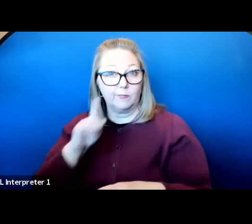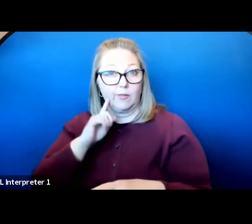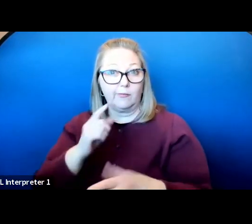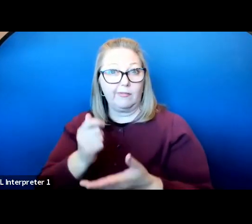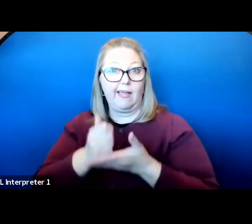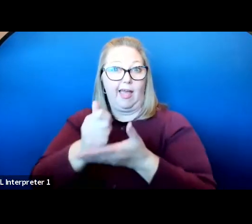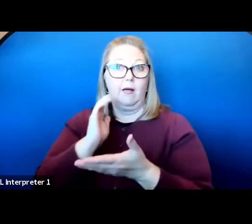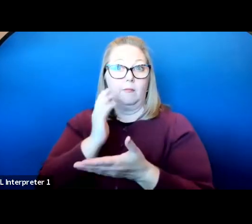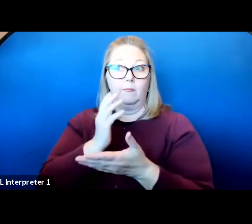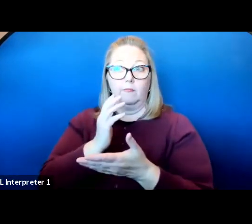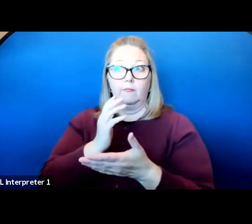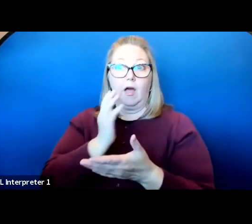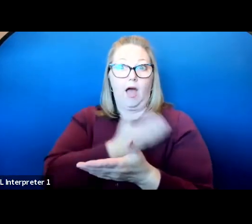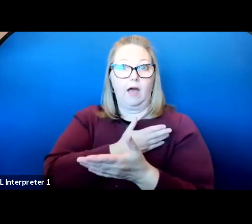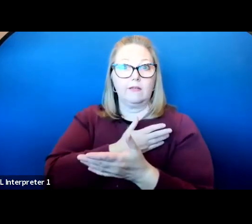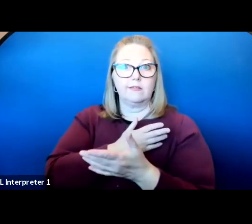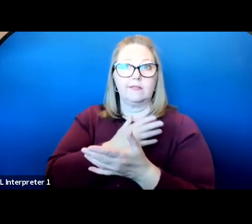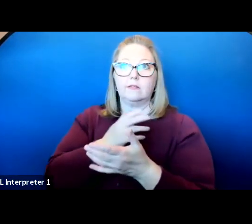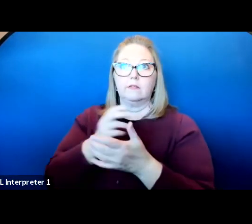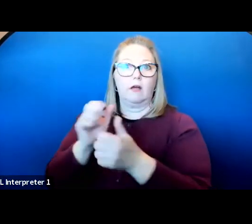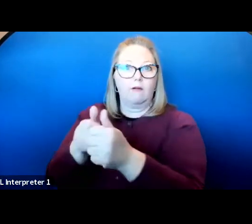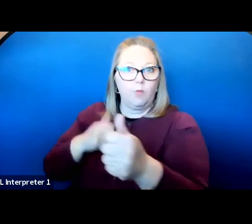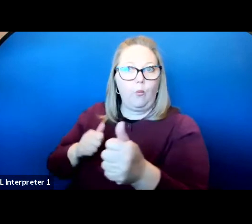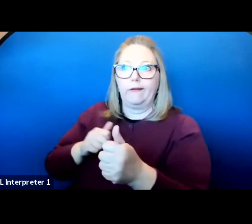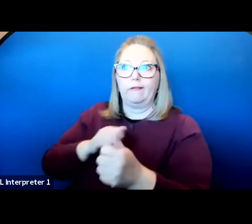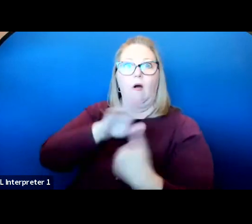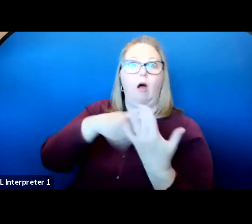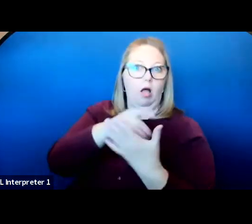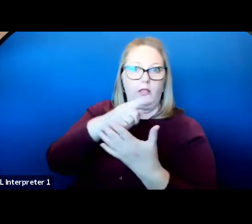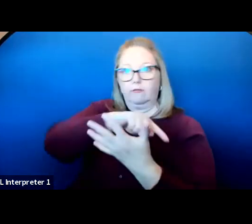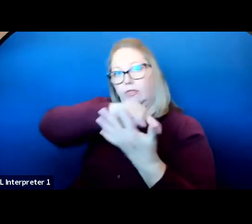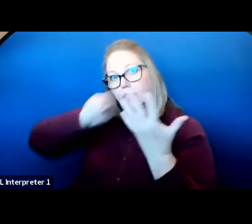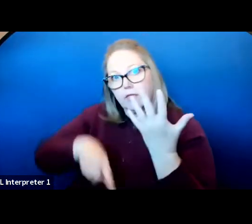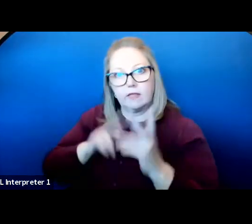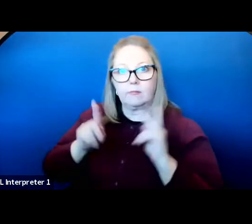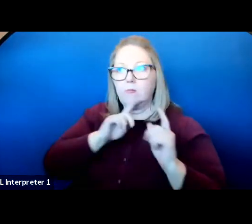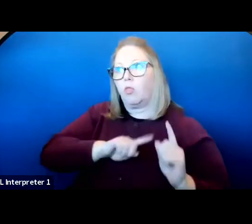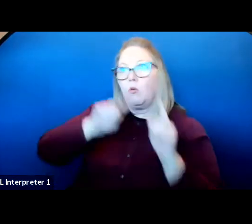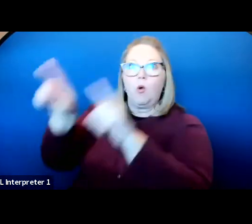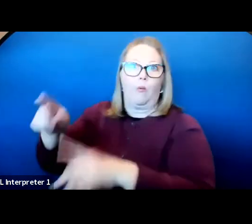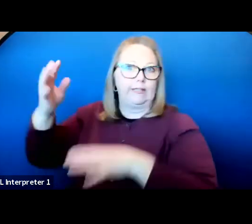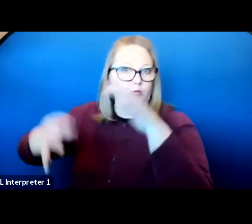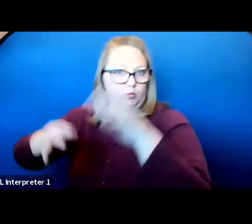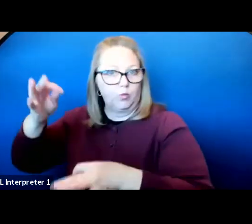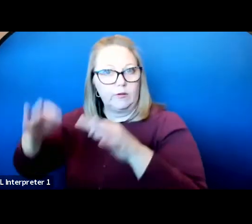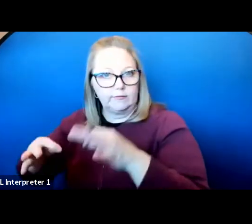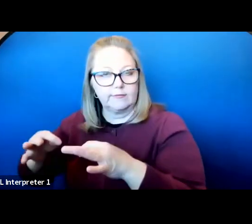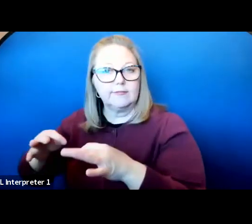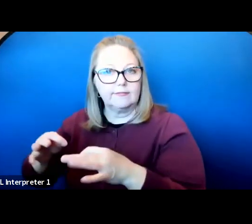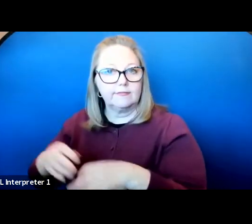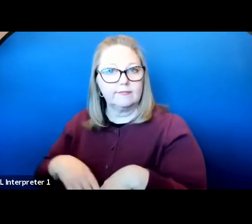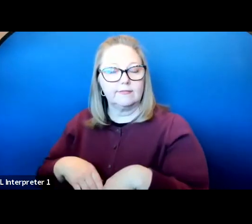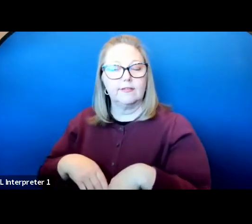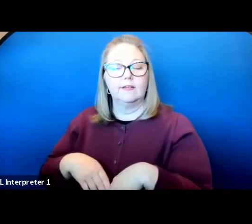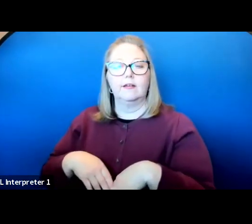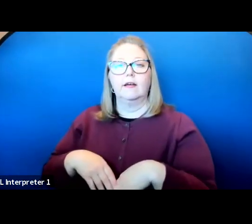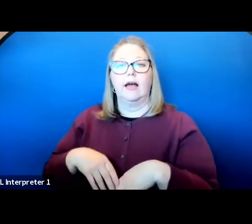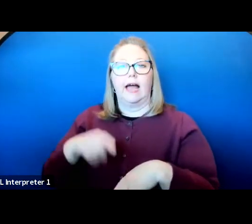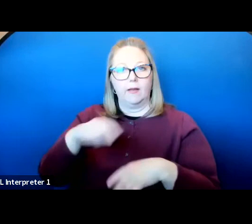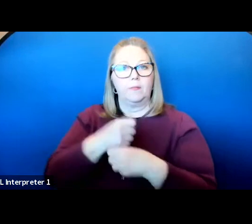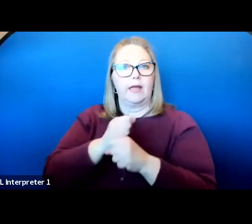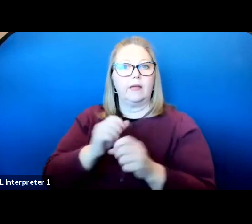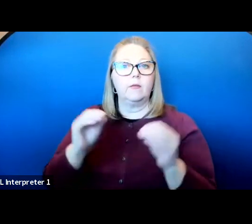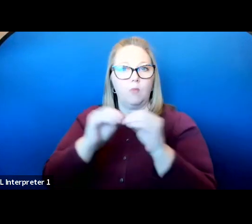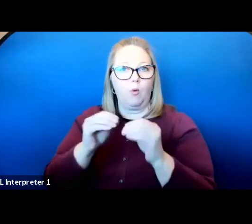the courts to work through and for the counties to work through, and to make this process, again, a much more efficient and